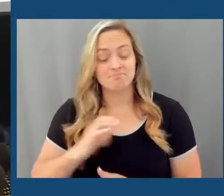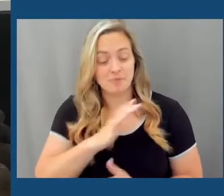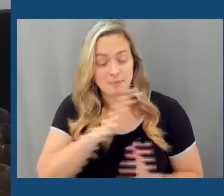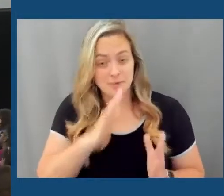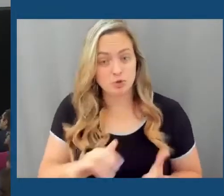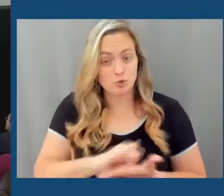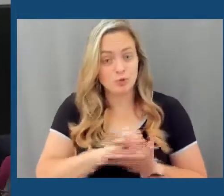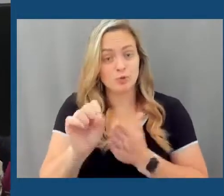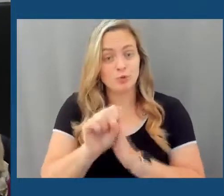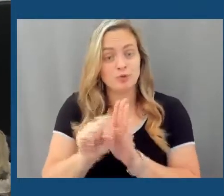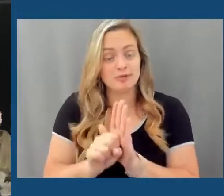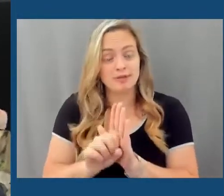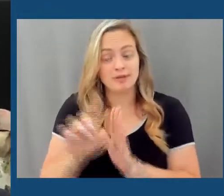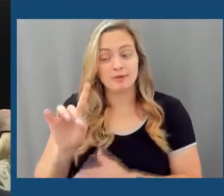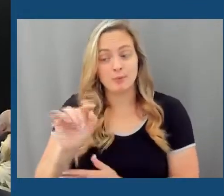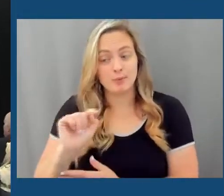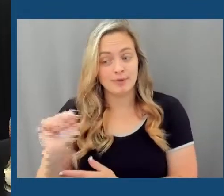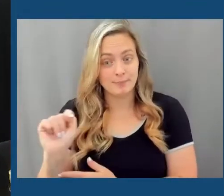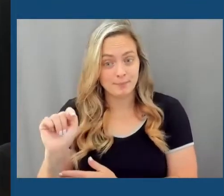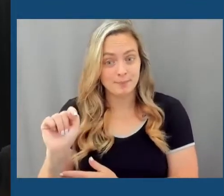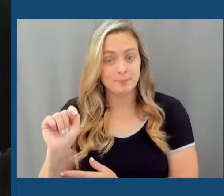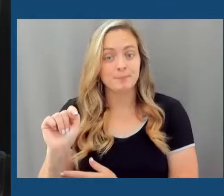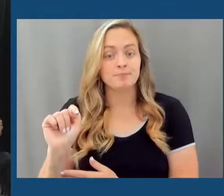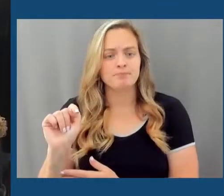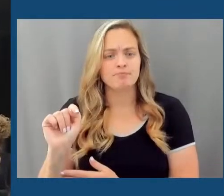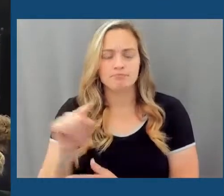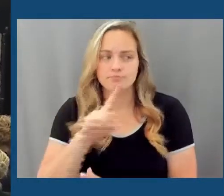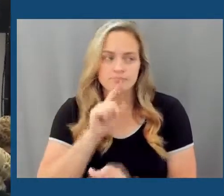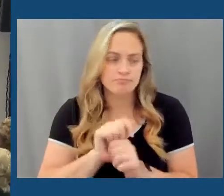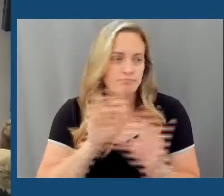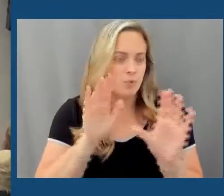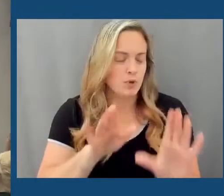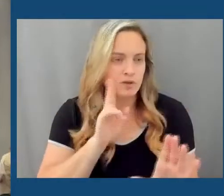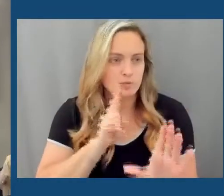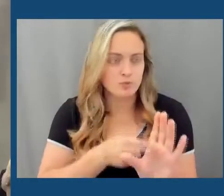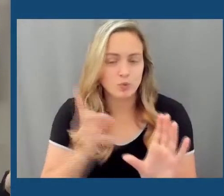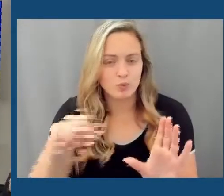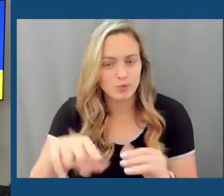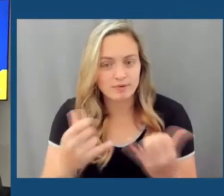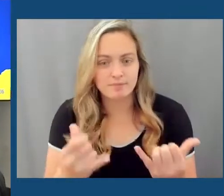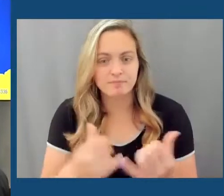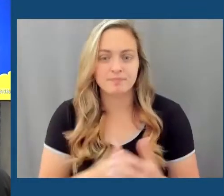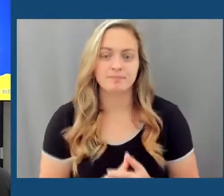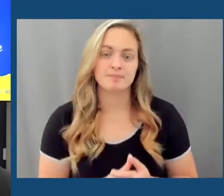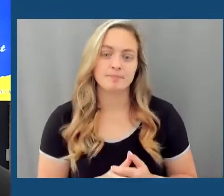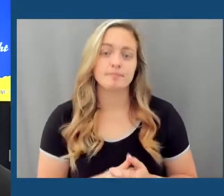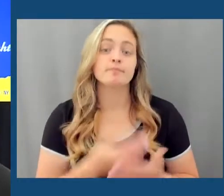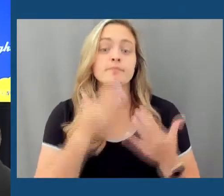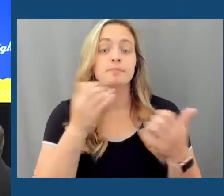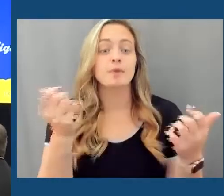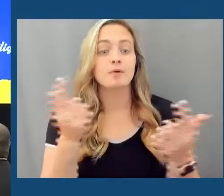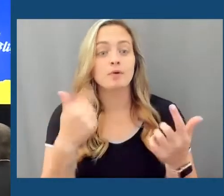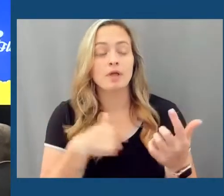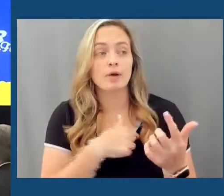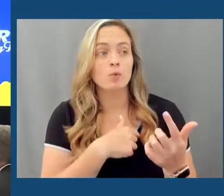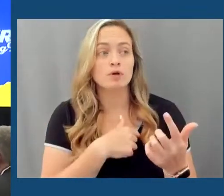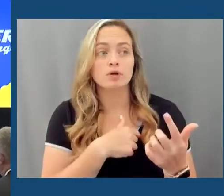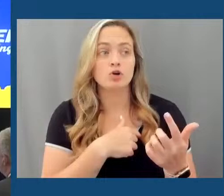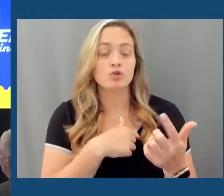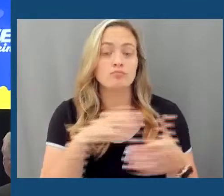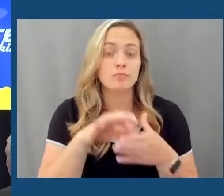York State Department of Transportation. It's truly great to be with you all today. I want to thank all of our